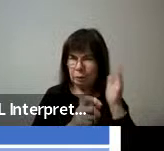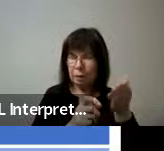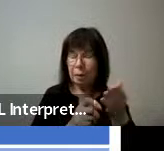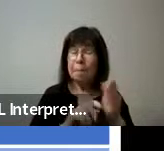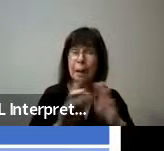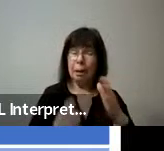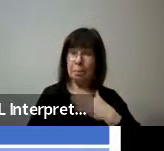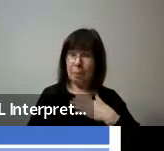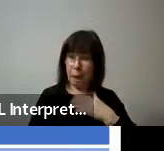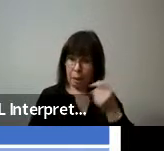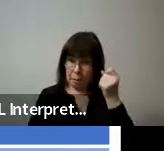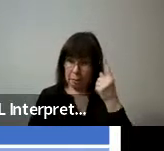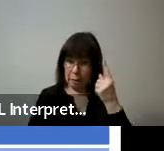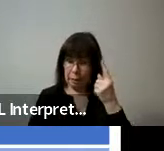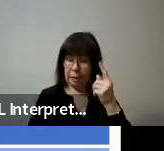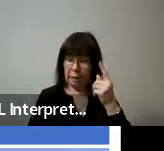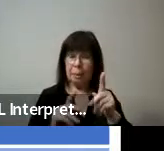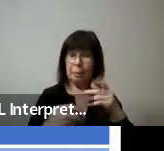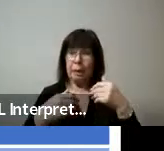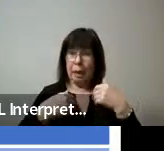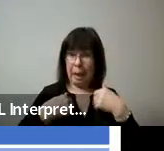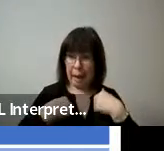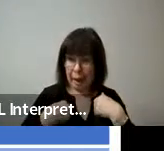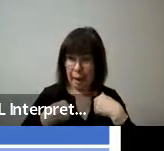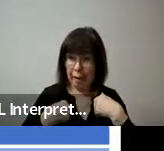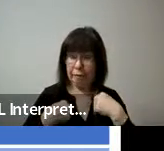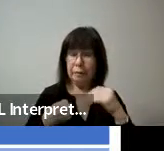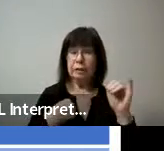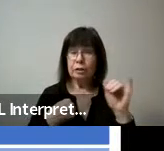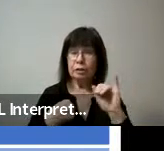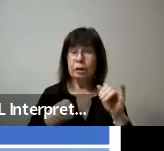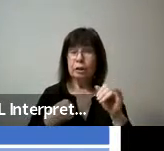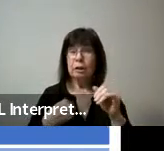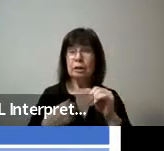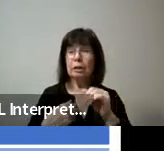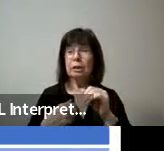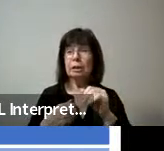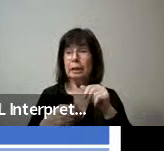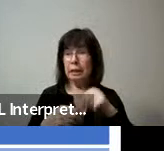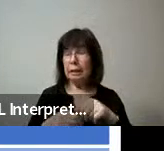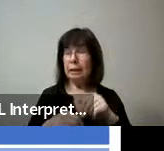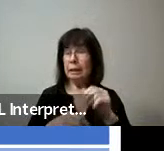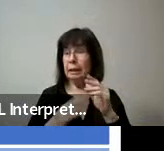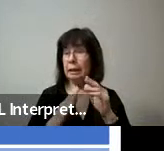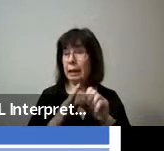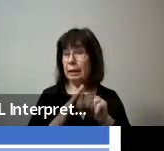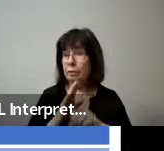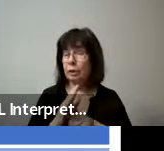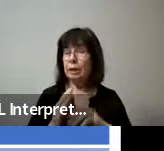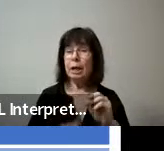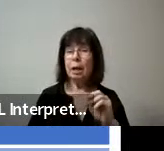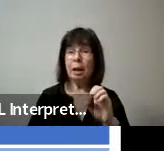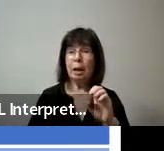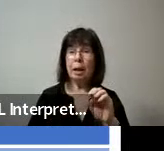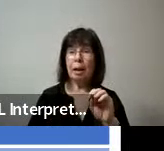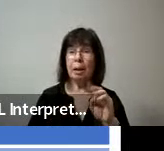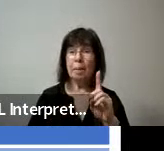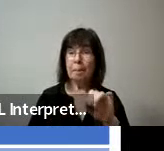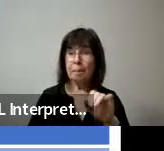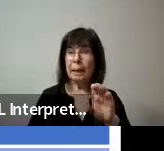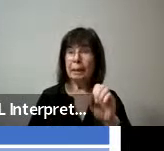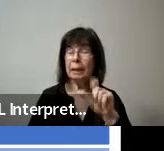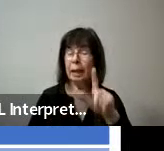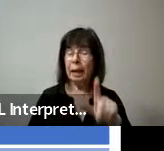people who have insurance or Medi-Cal in California will continue to be able to have testing, vaccines,